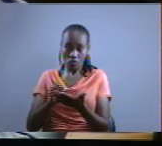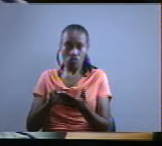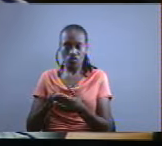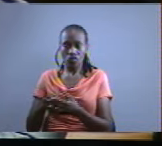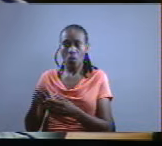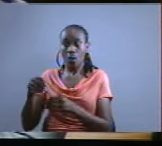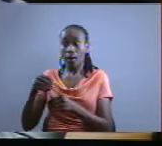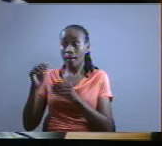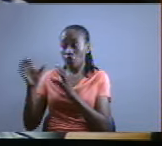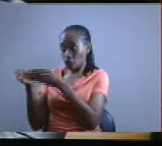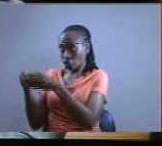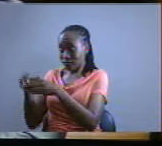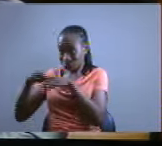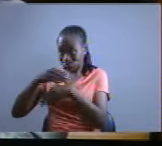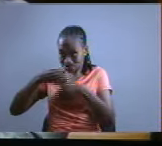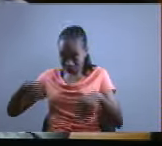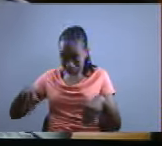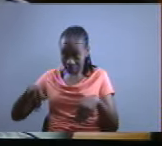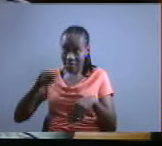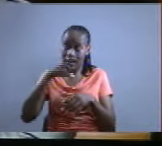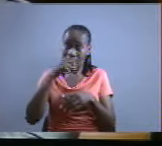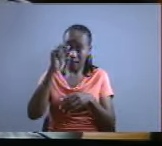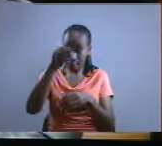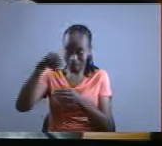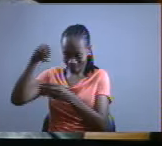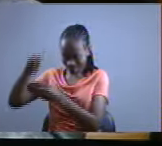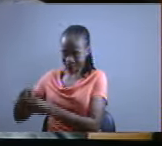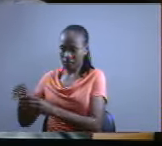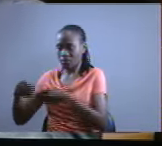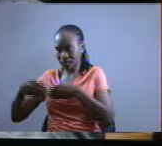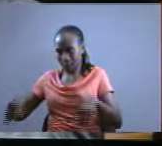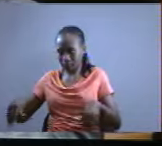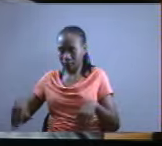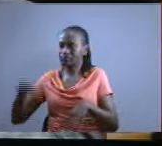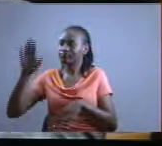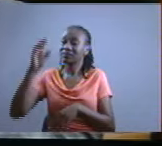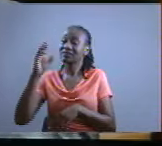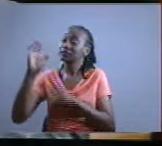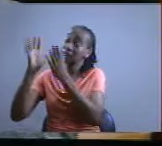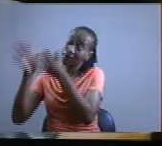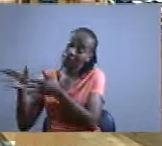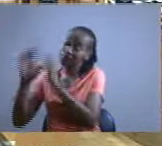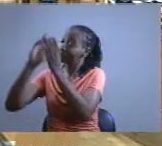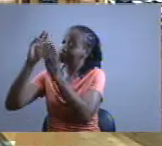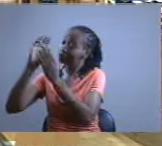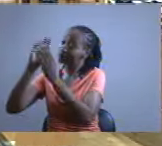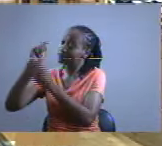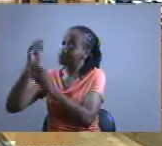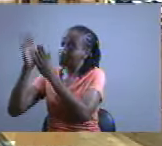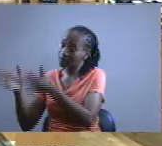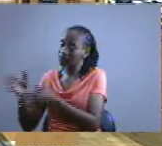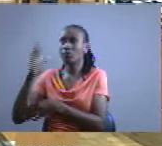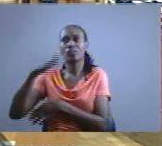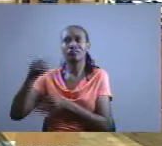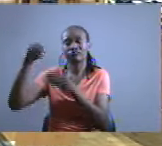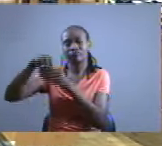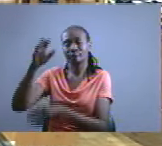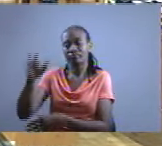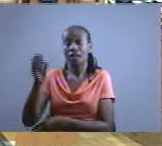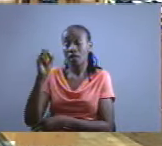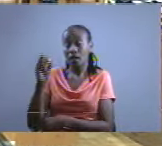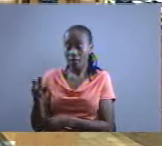who abstained. That's what the rule But says. Speaker, can I just address you on that? If the rule is that the member